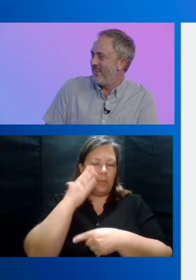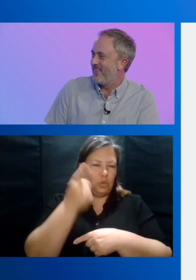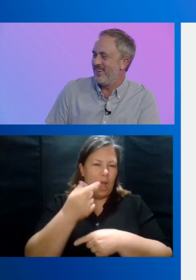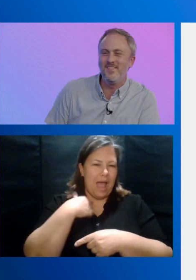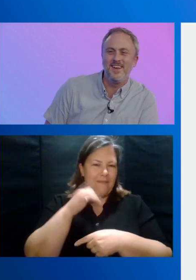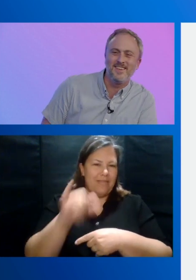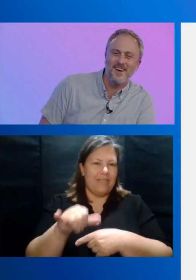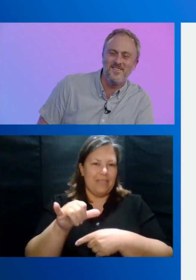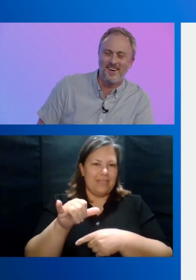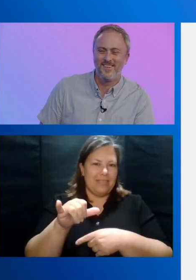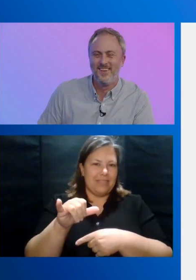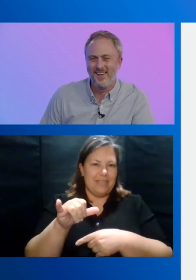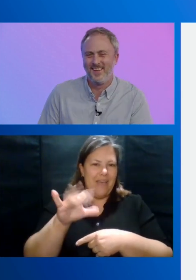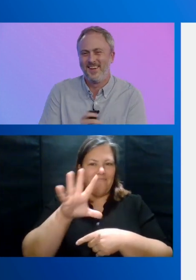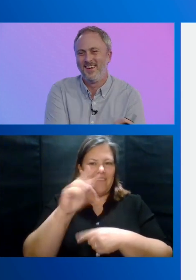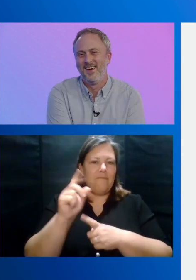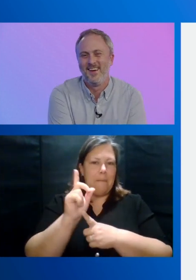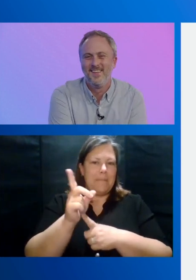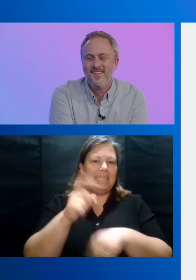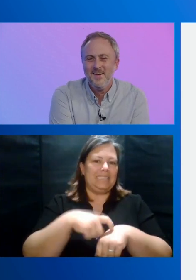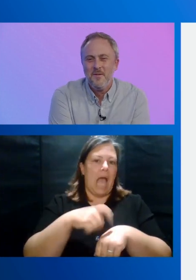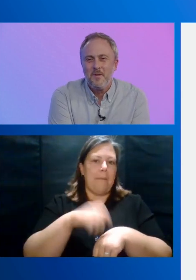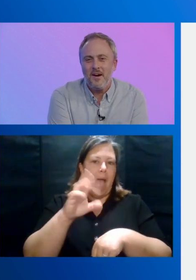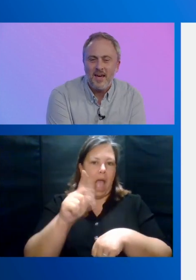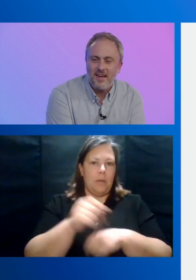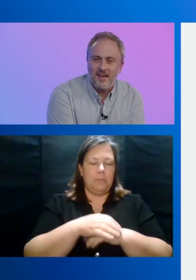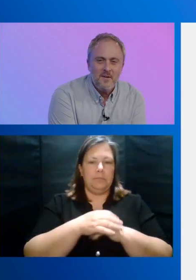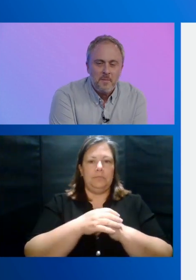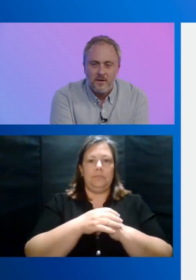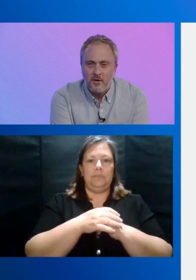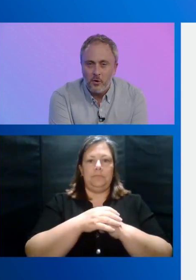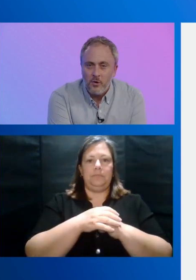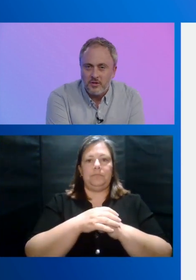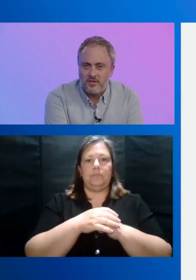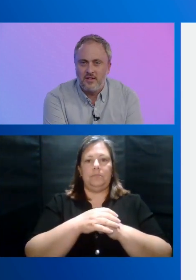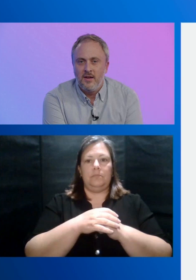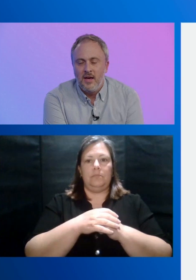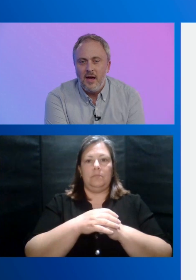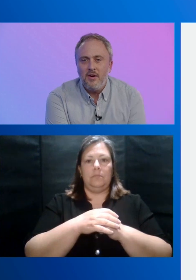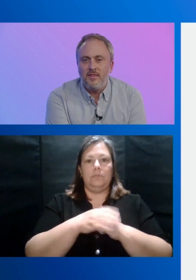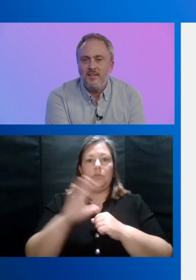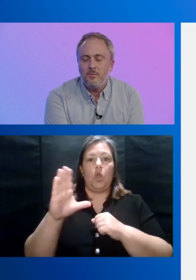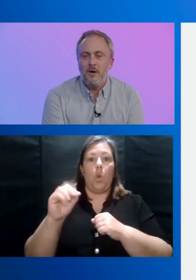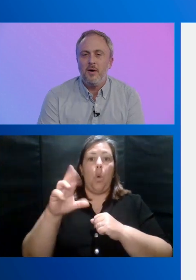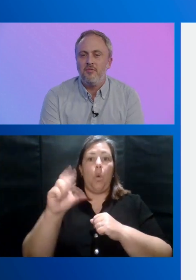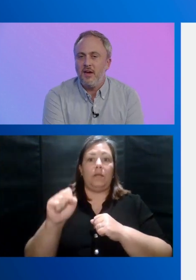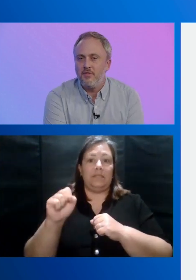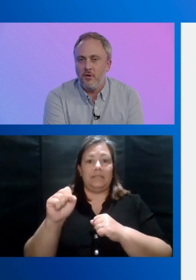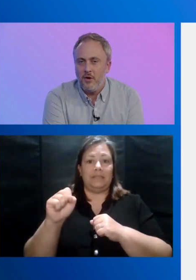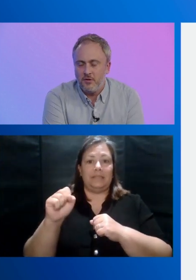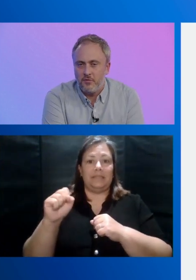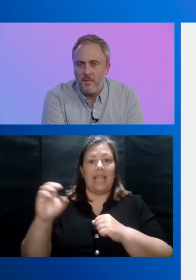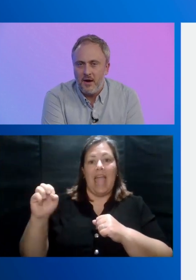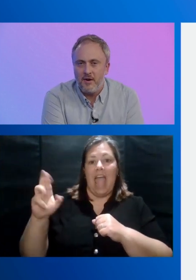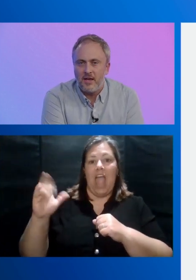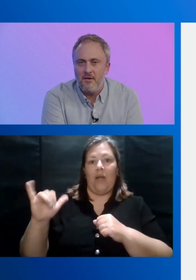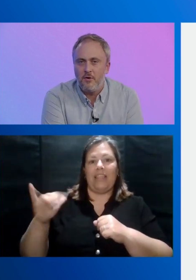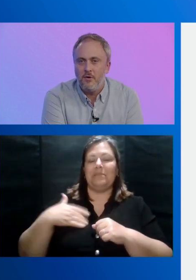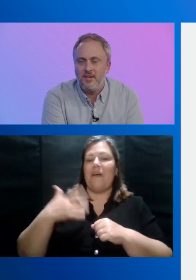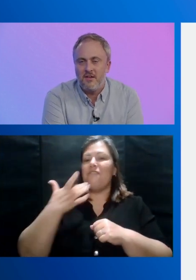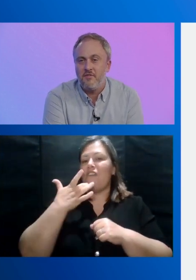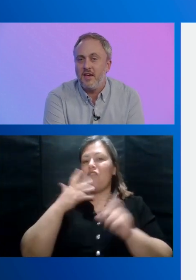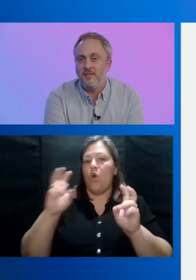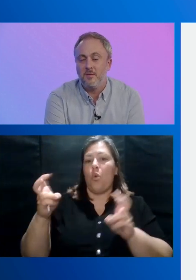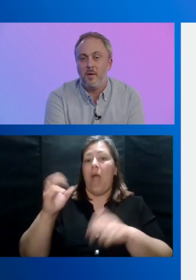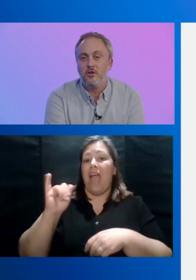15-minute timeout. Okay, CORS. Eric, this is one of my favorite quotes from Eric. If